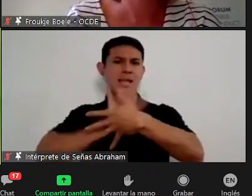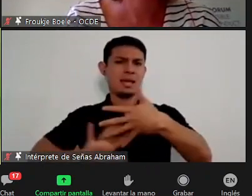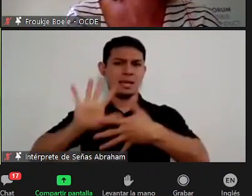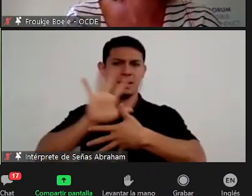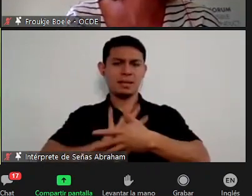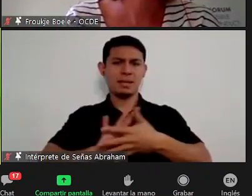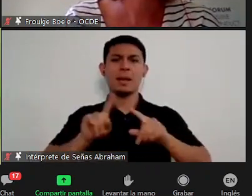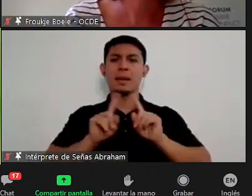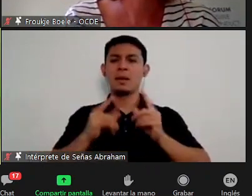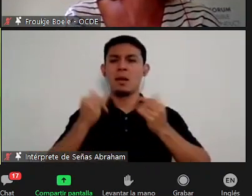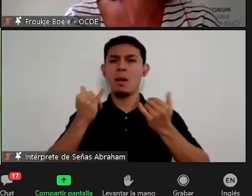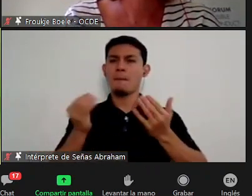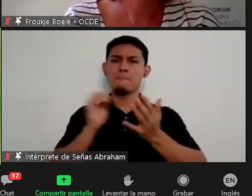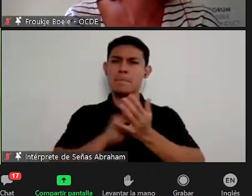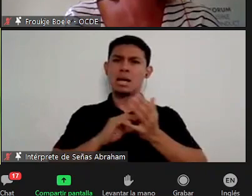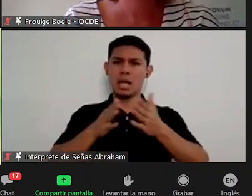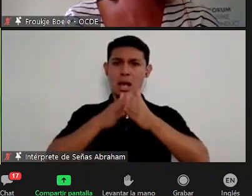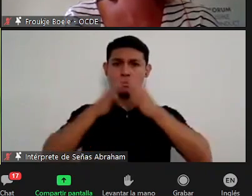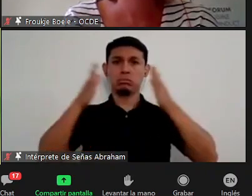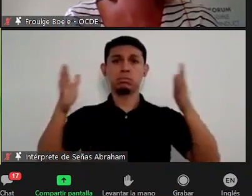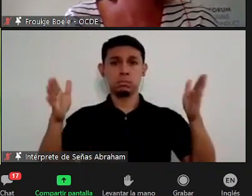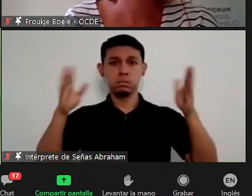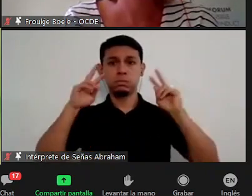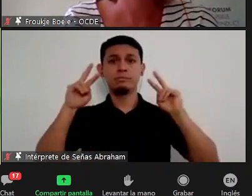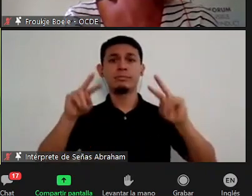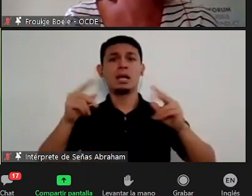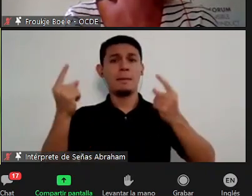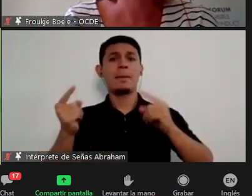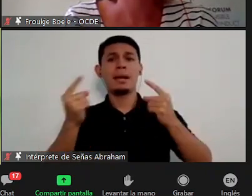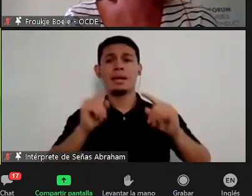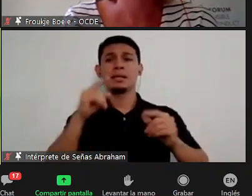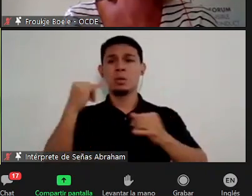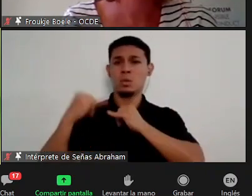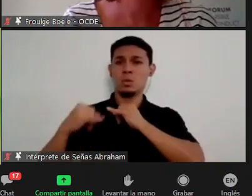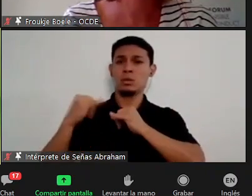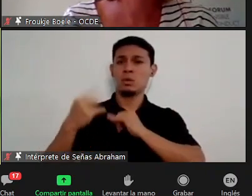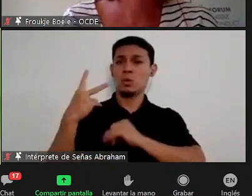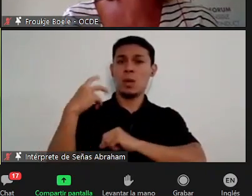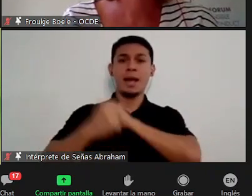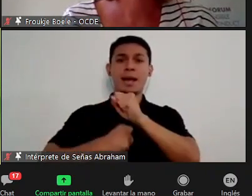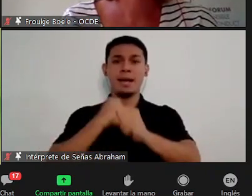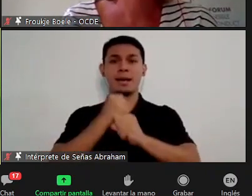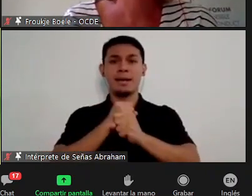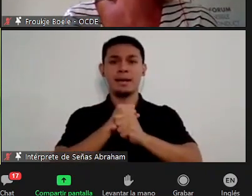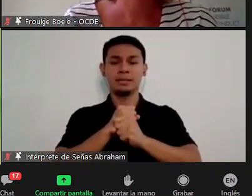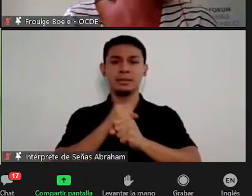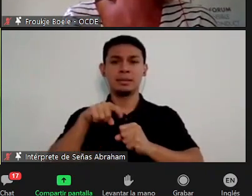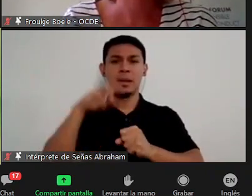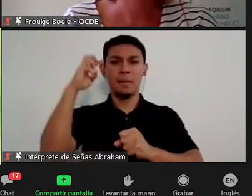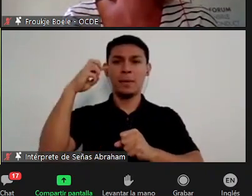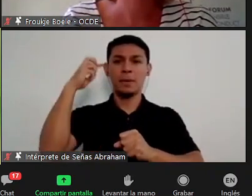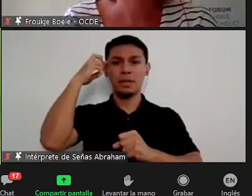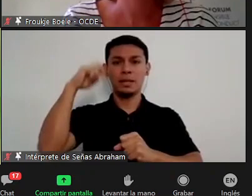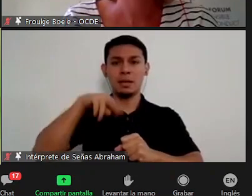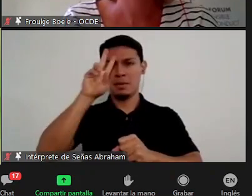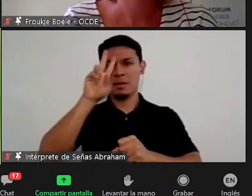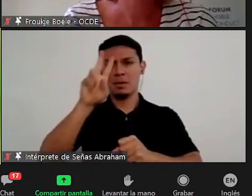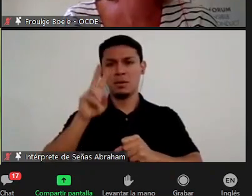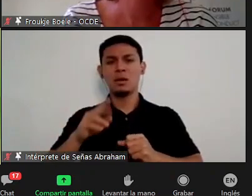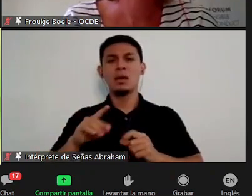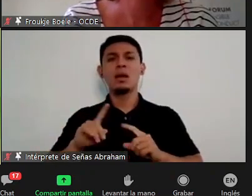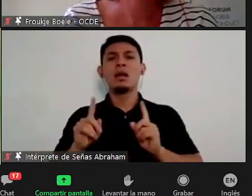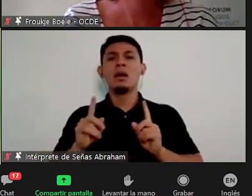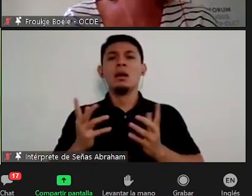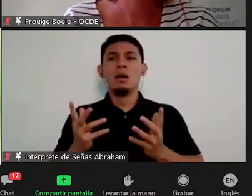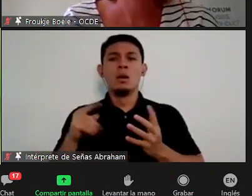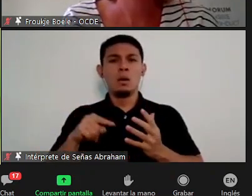america the environment was a little bit more complex obviously because of what has happened in the basically last two years and also the